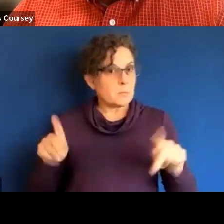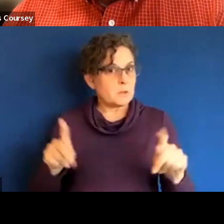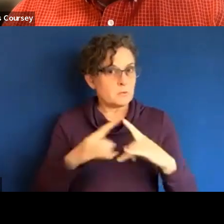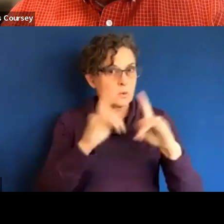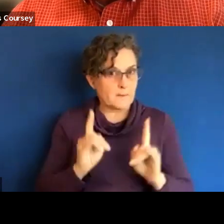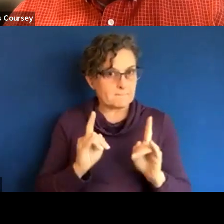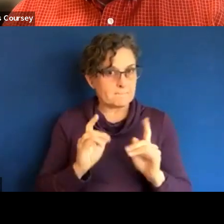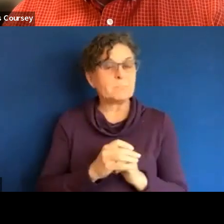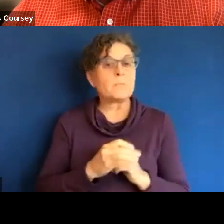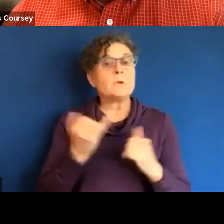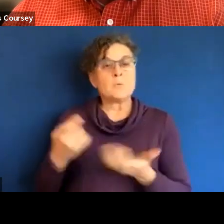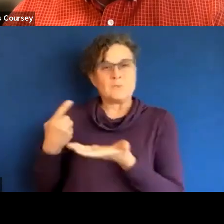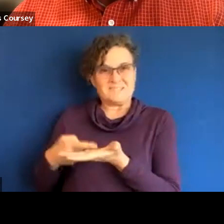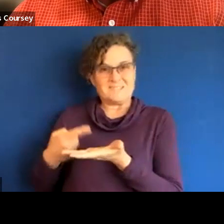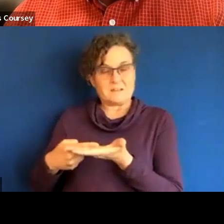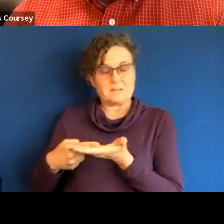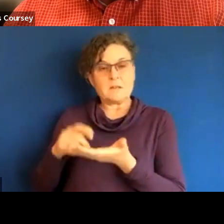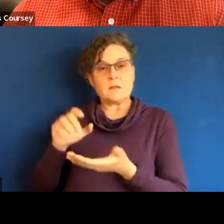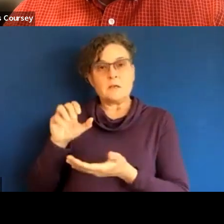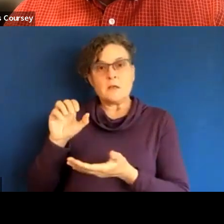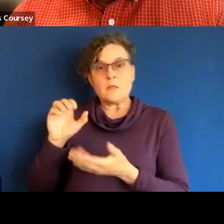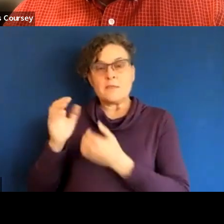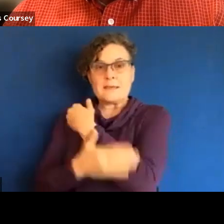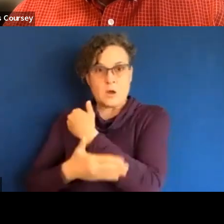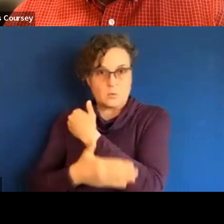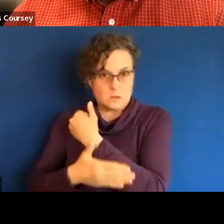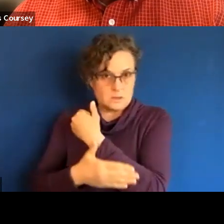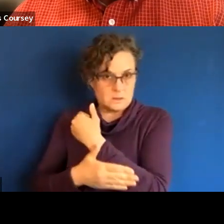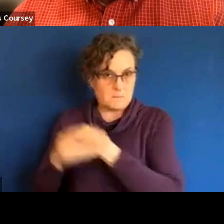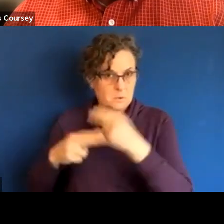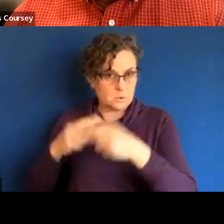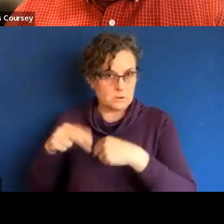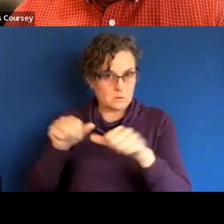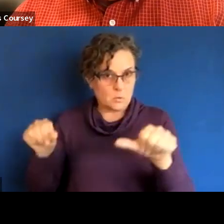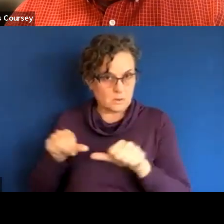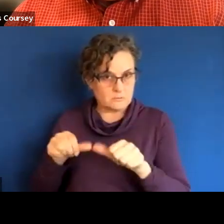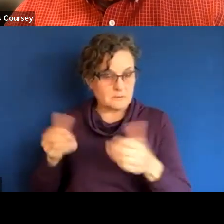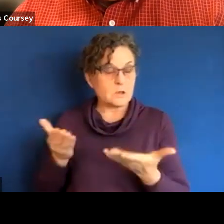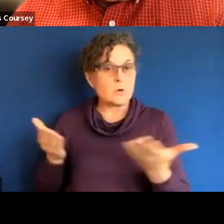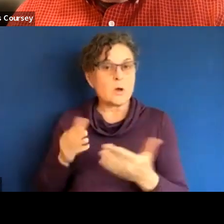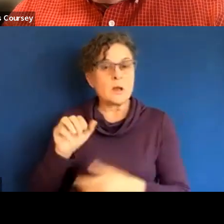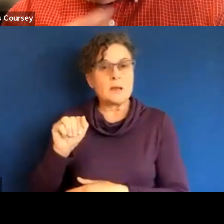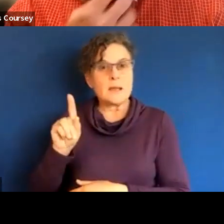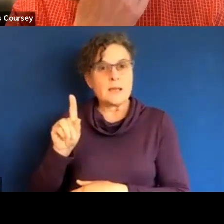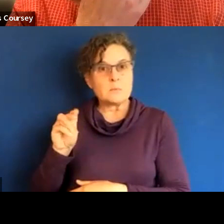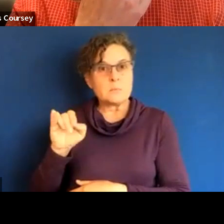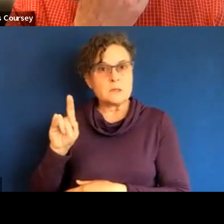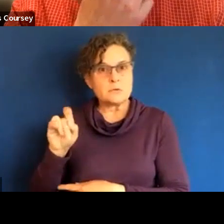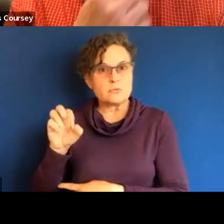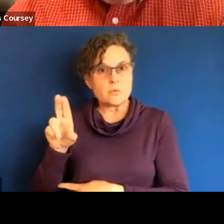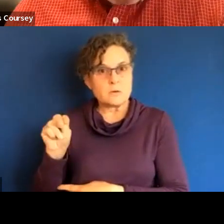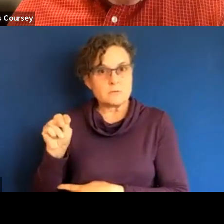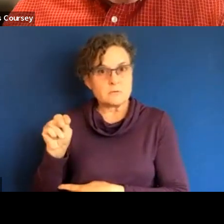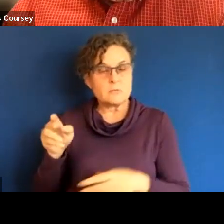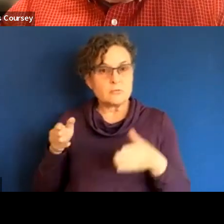locations. That's the county campus location, as I said, on Administration Drive here in northern Santa Rosa.